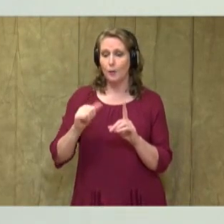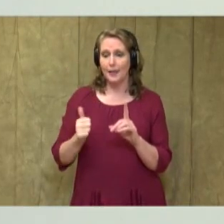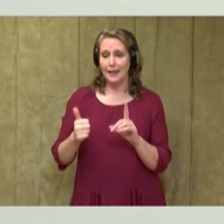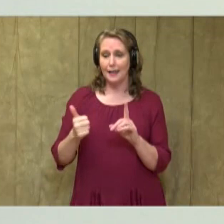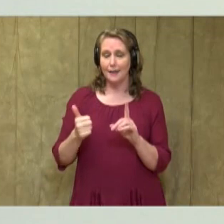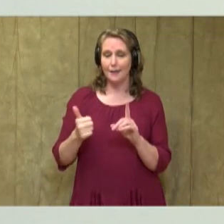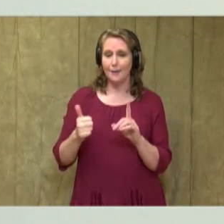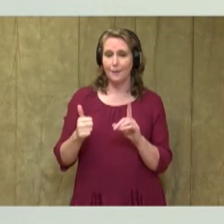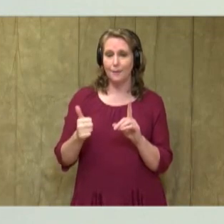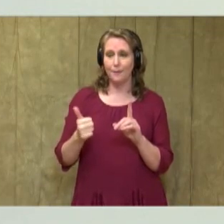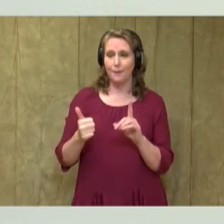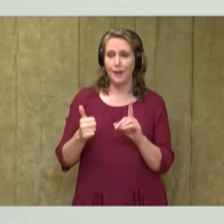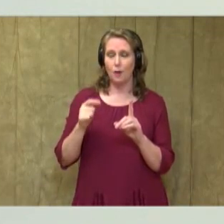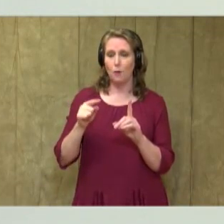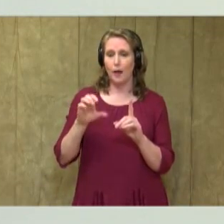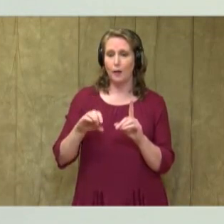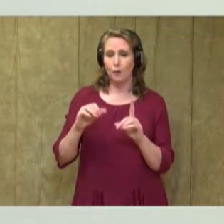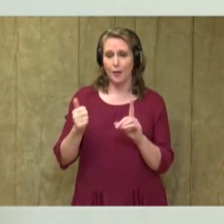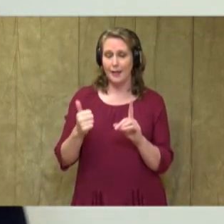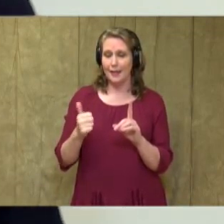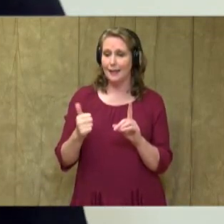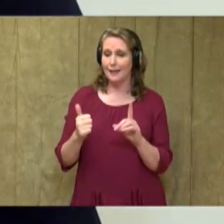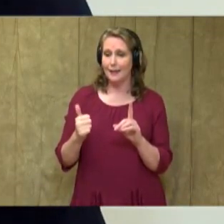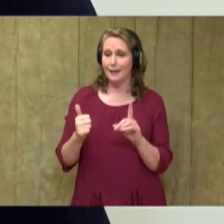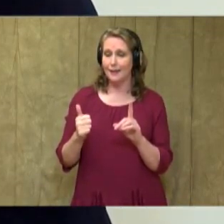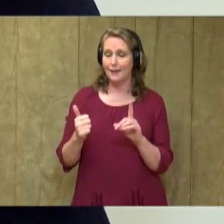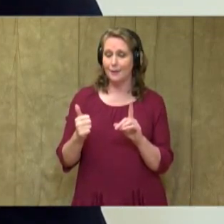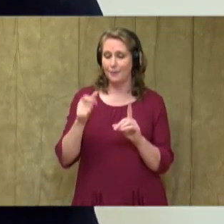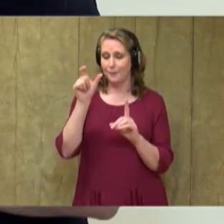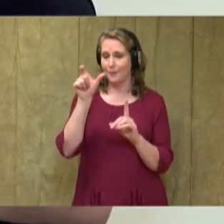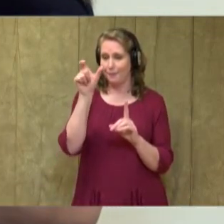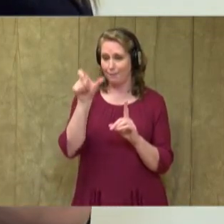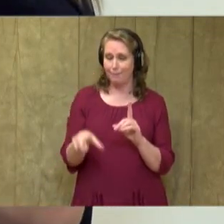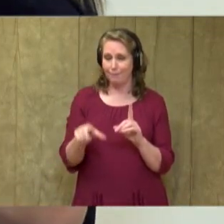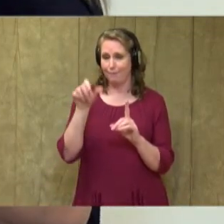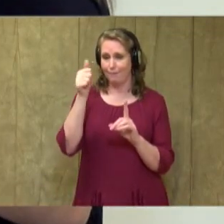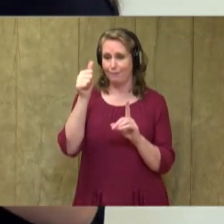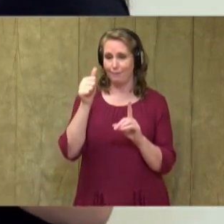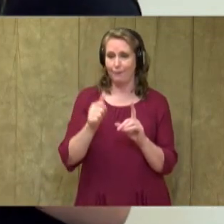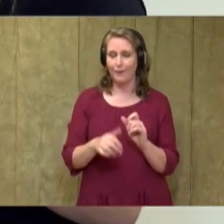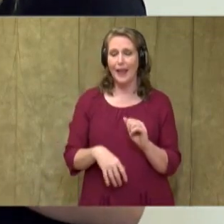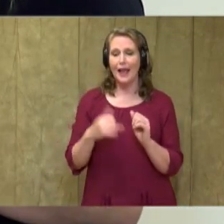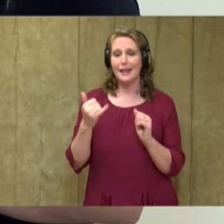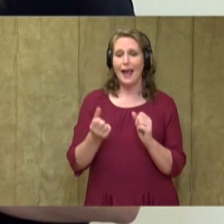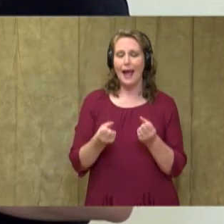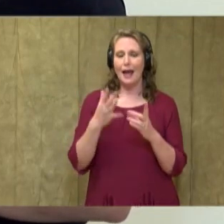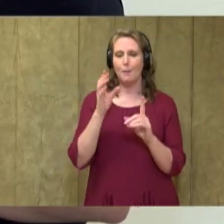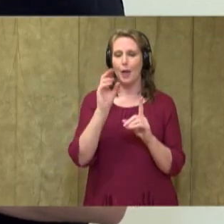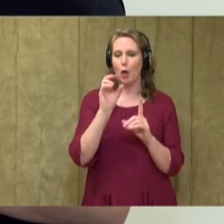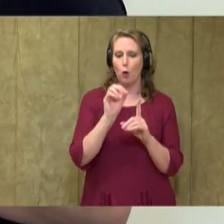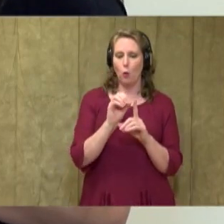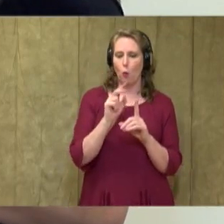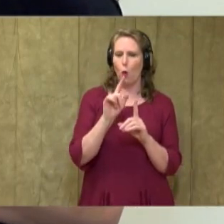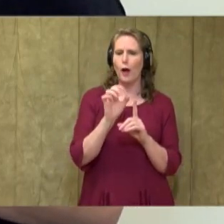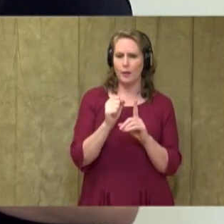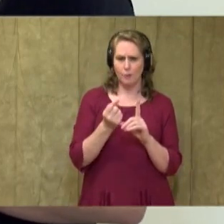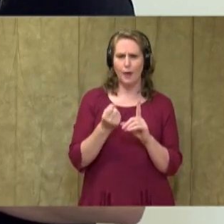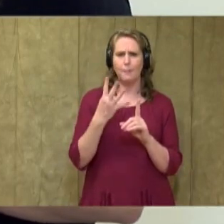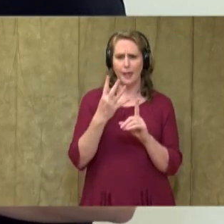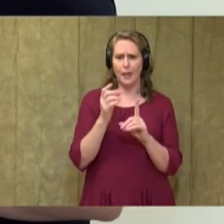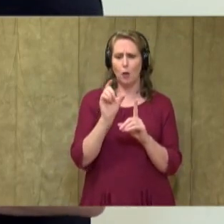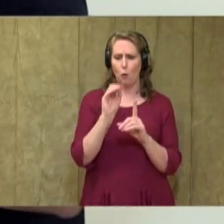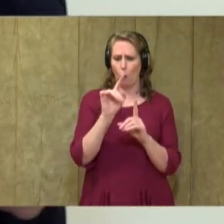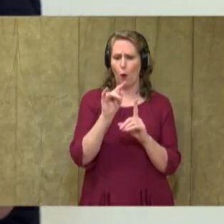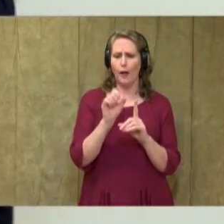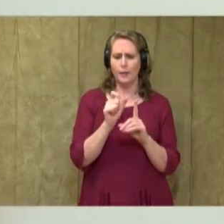110. So we have 110 in our tens place. And now how many ones do we have? We have a good bit of ones,